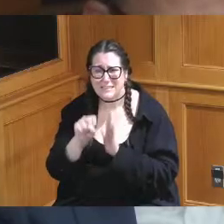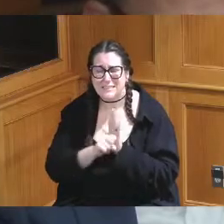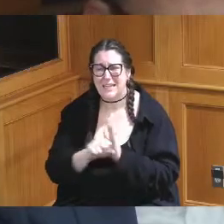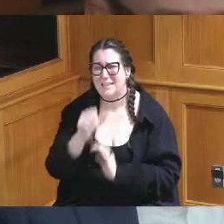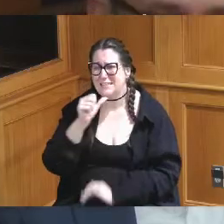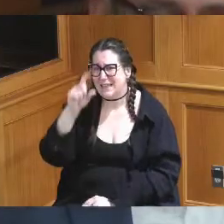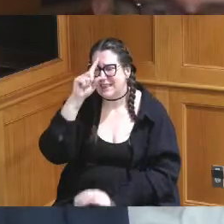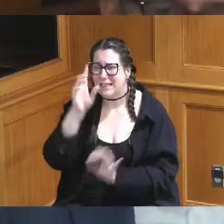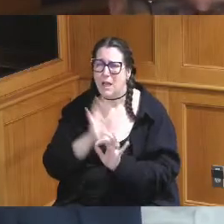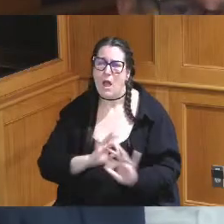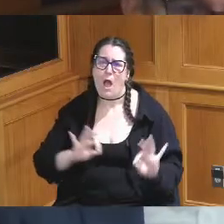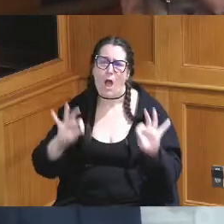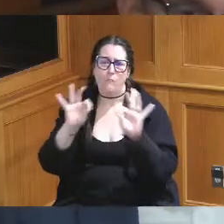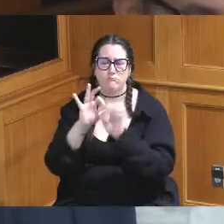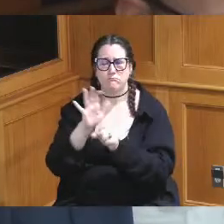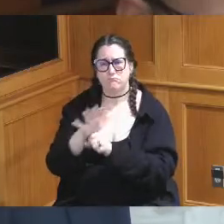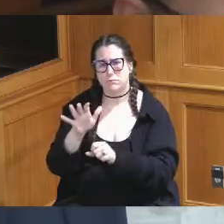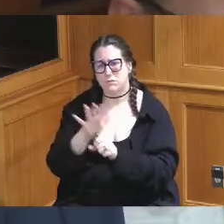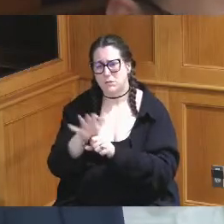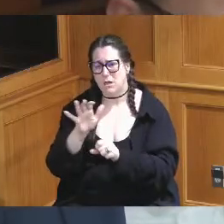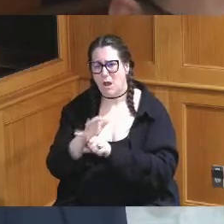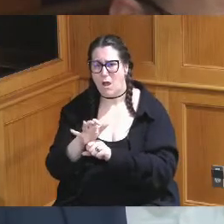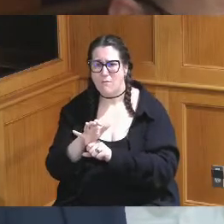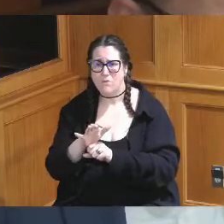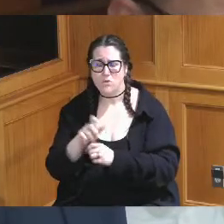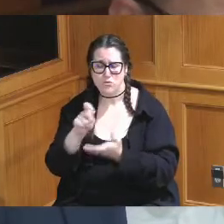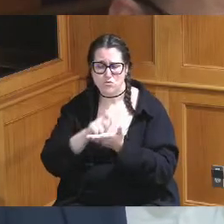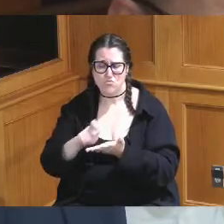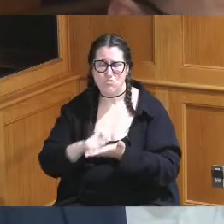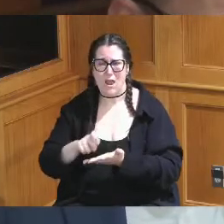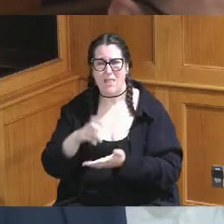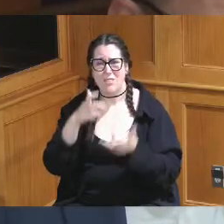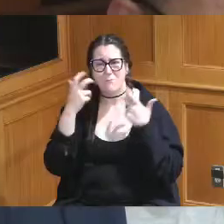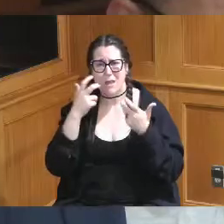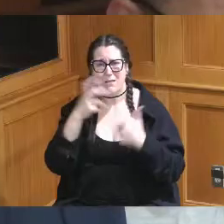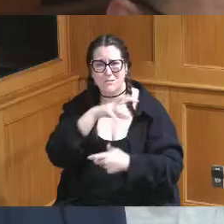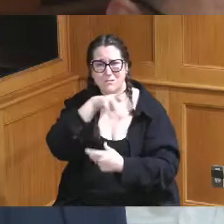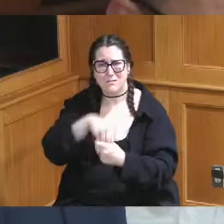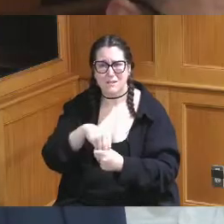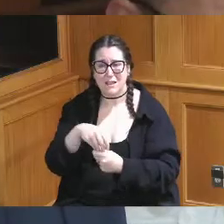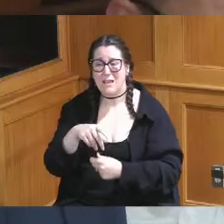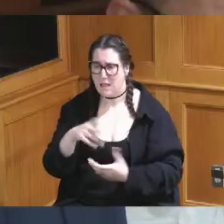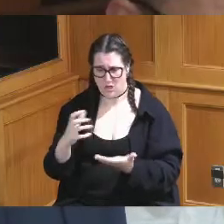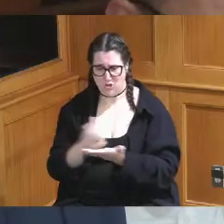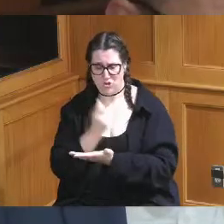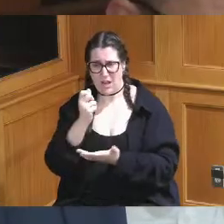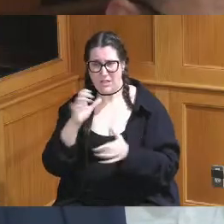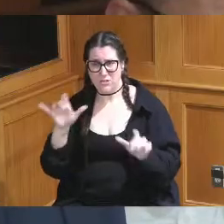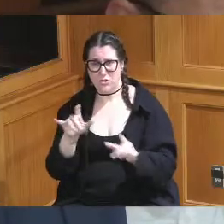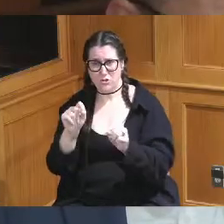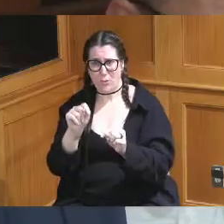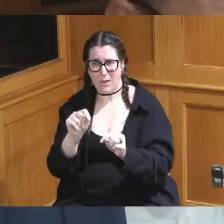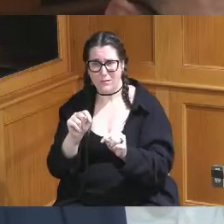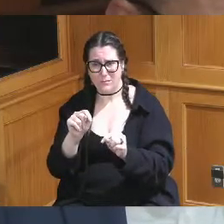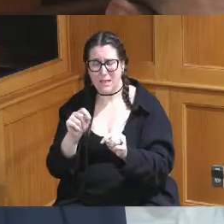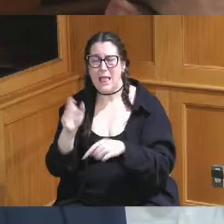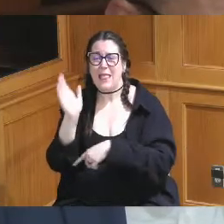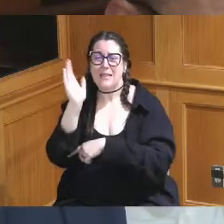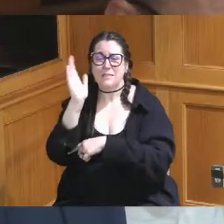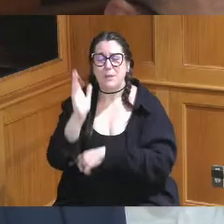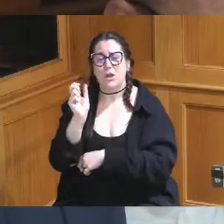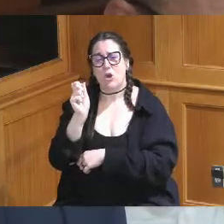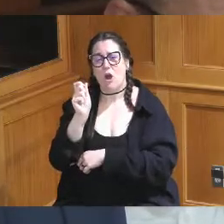important enough to write the Bengals in it. They had a chance to do it. The Speaker of the House had a chance to write